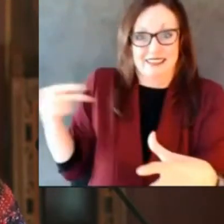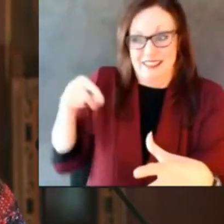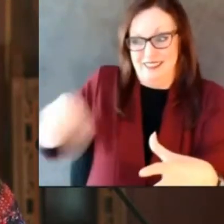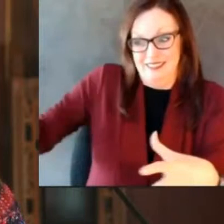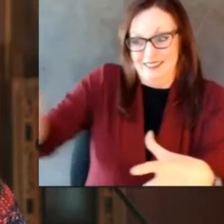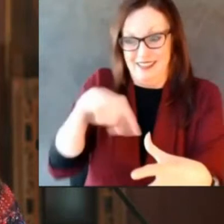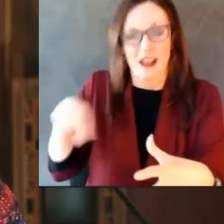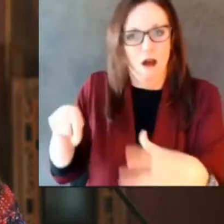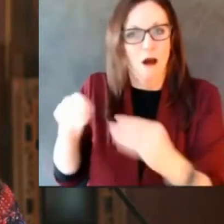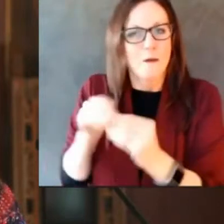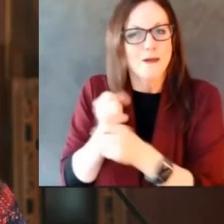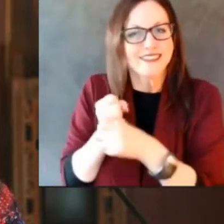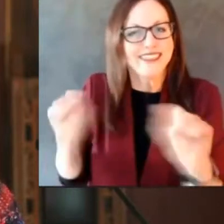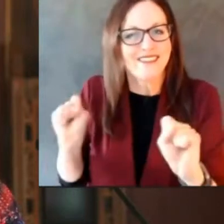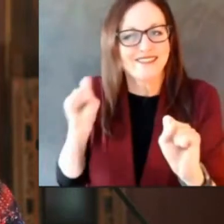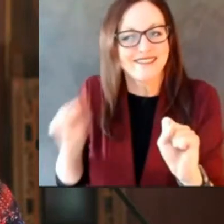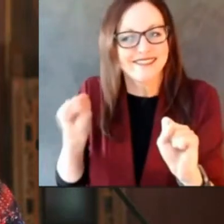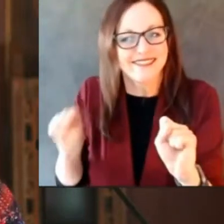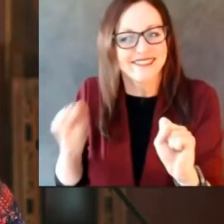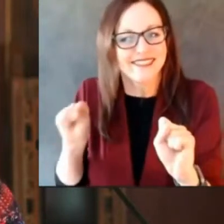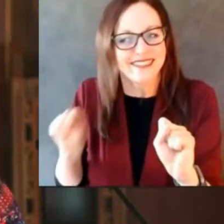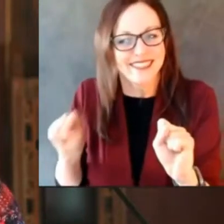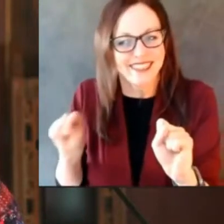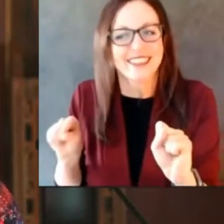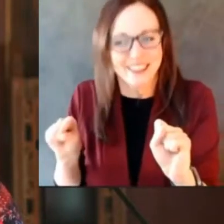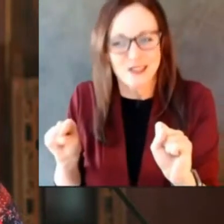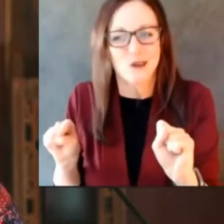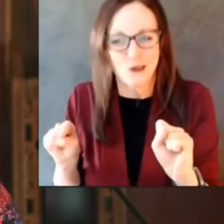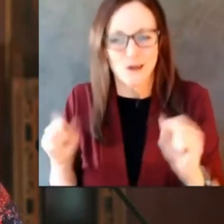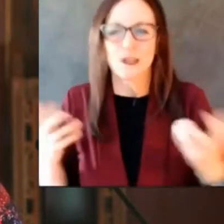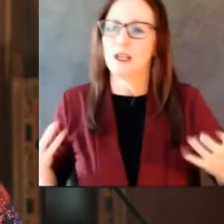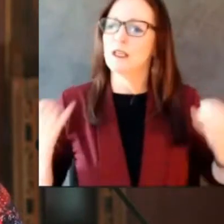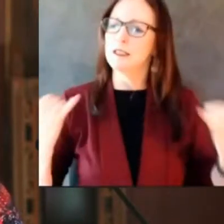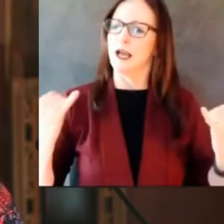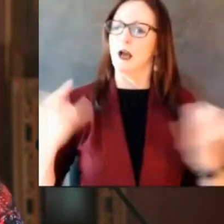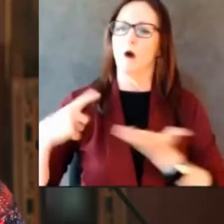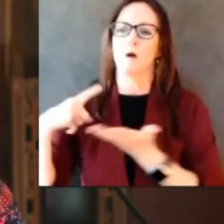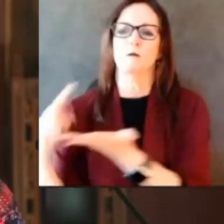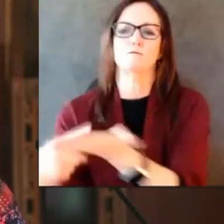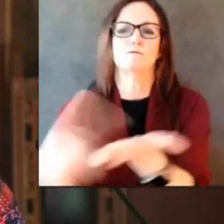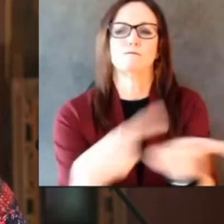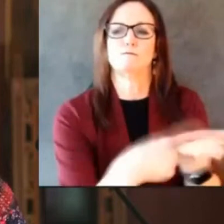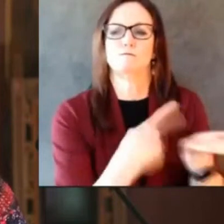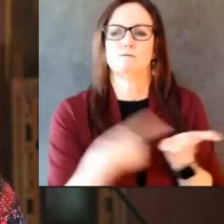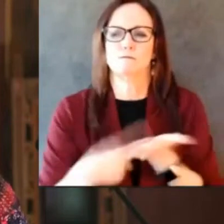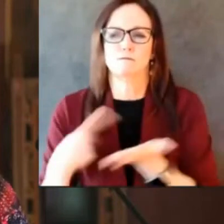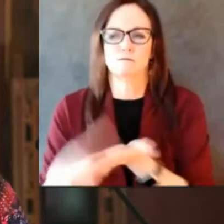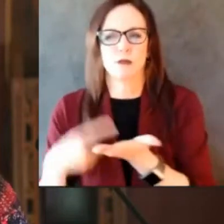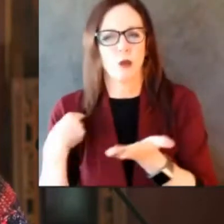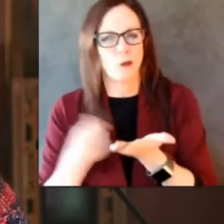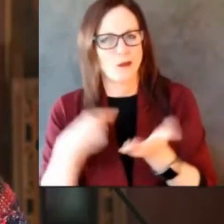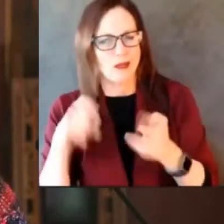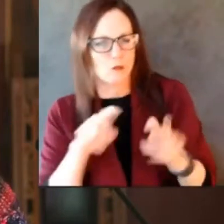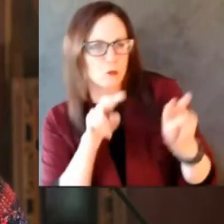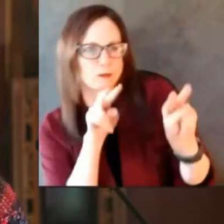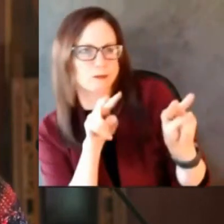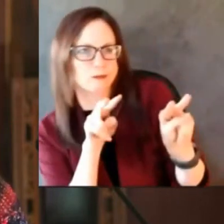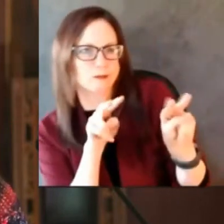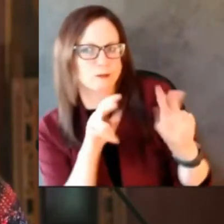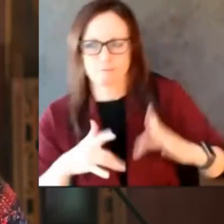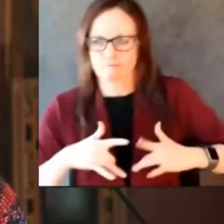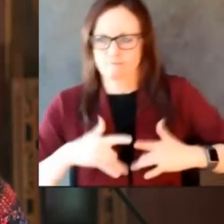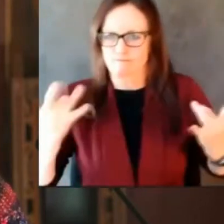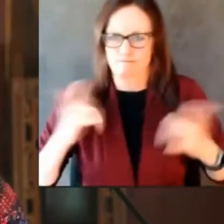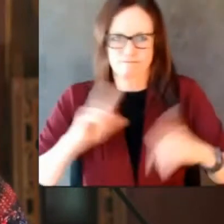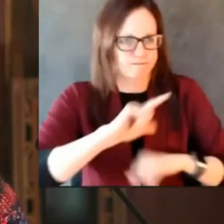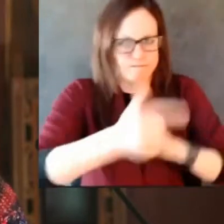the CDC on vaccine recommendations. The Food and Drug Administration expanded the emergency use